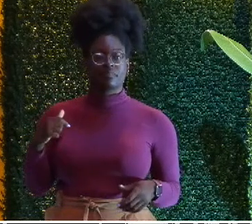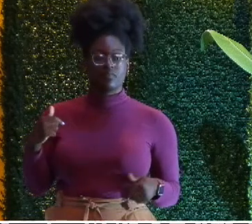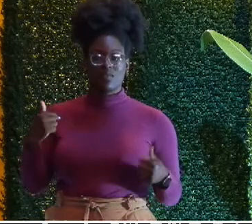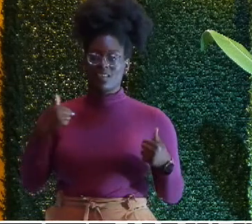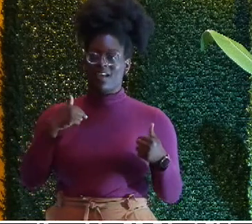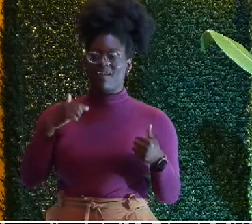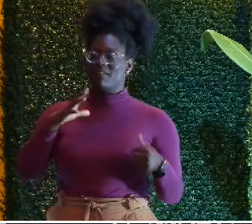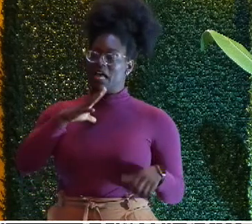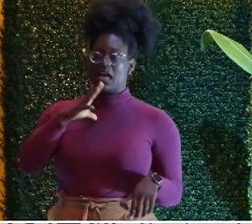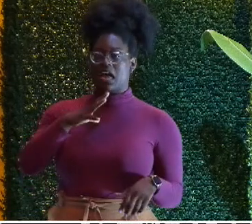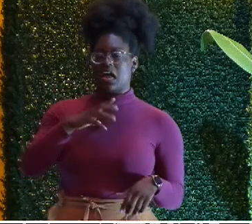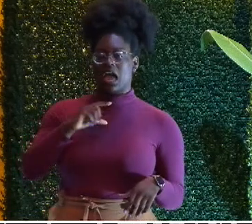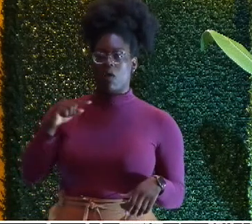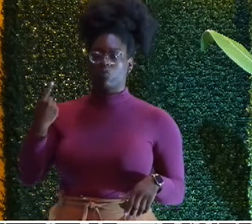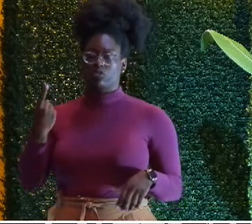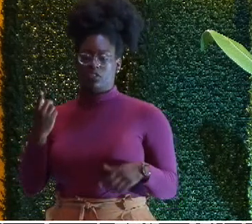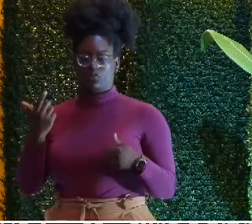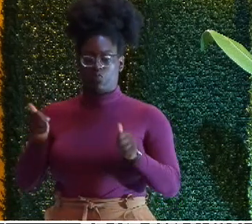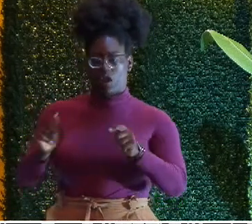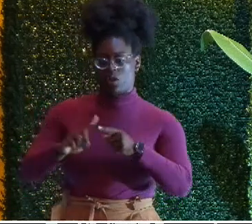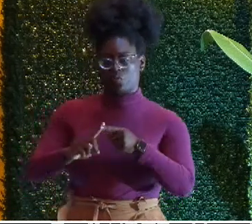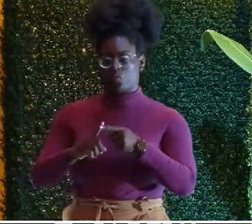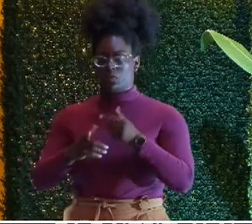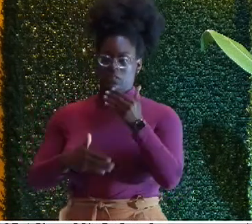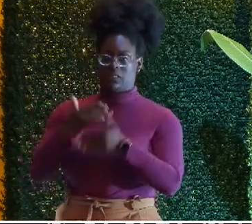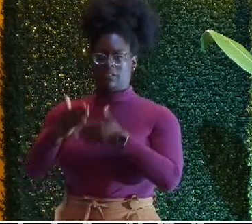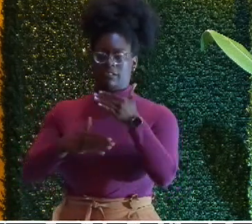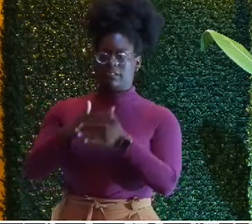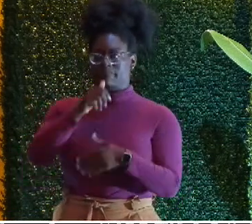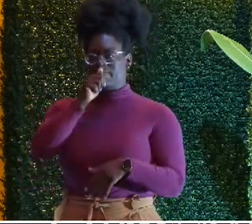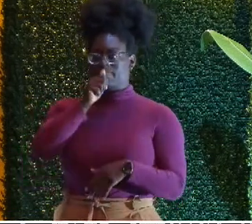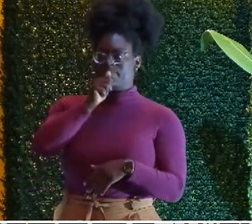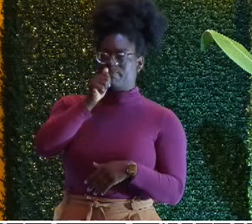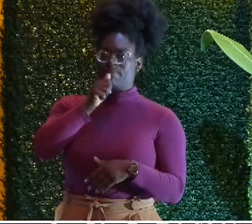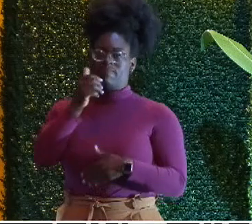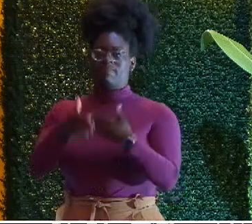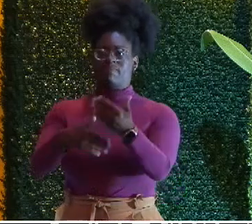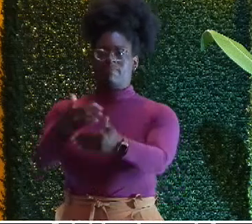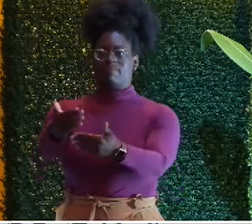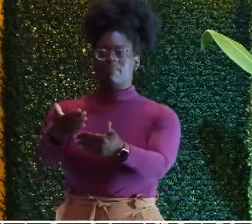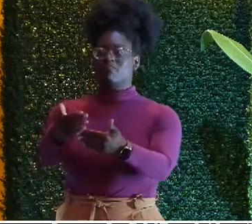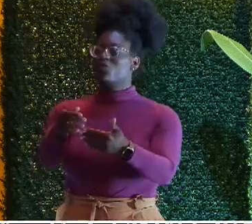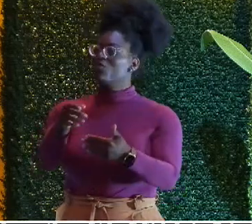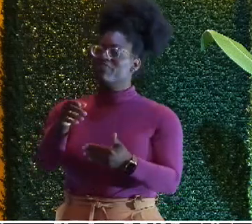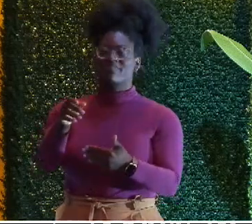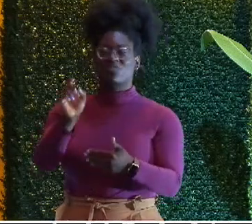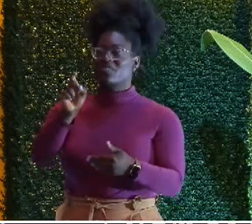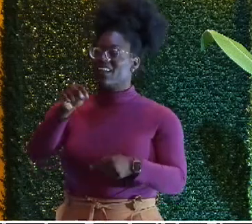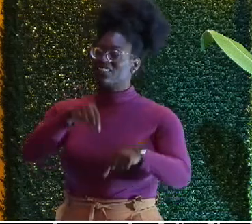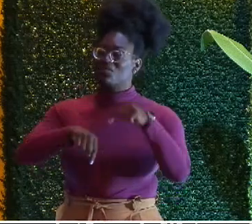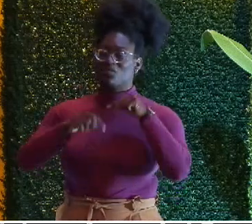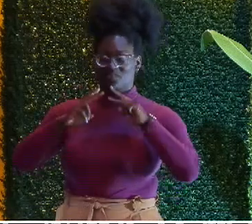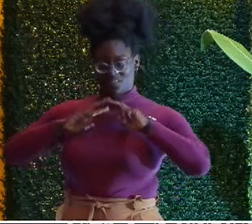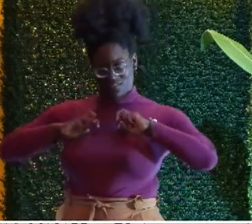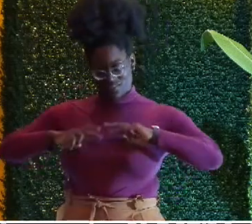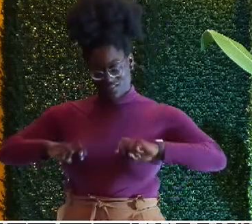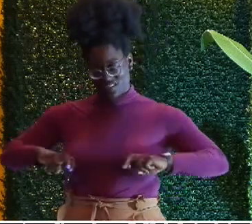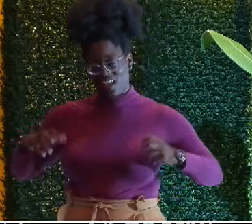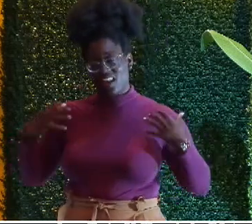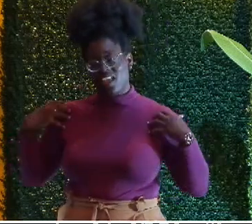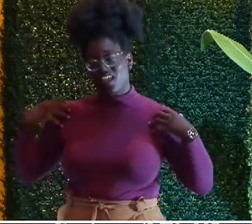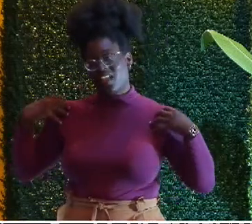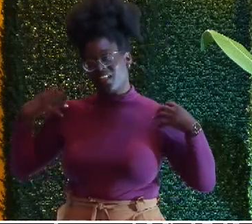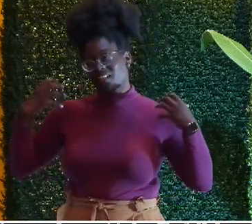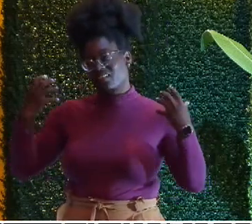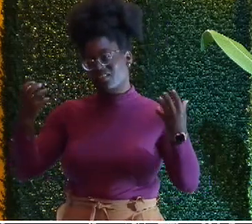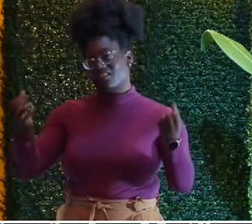You understand what I'm saying? So take any of these engagements at different intersections and witness when